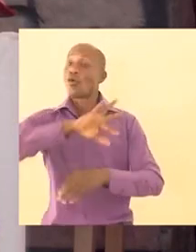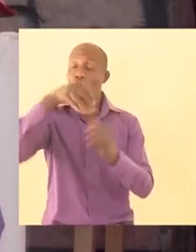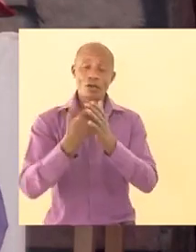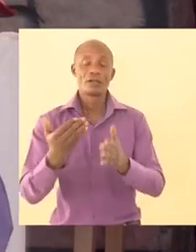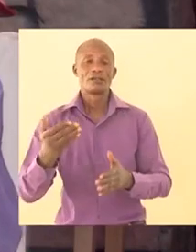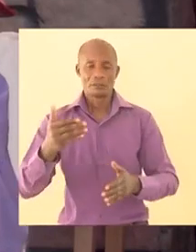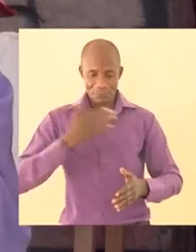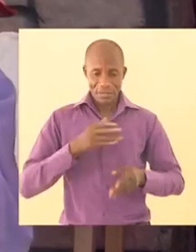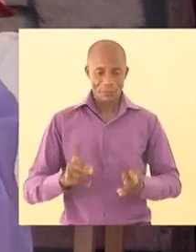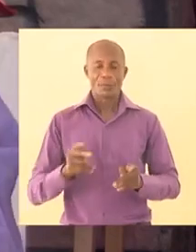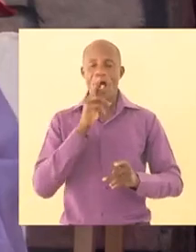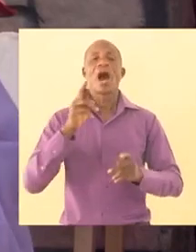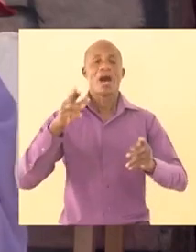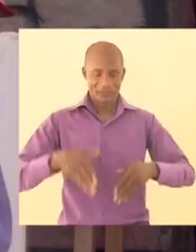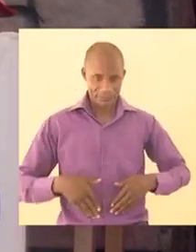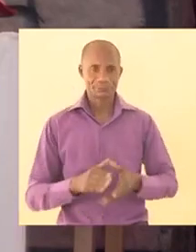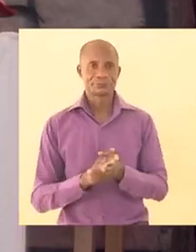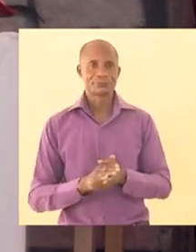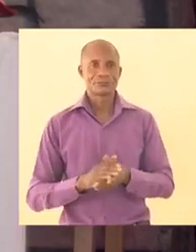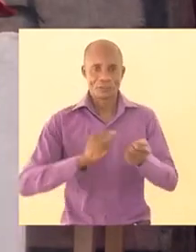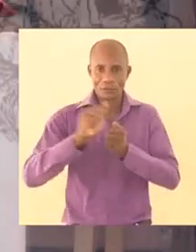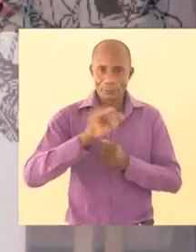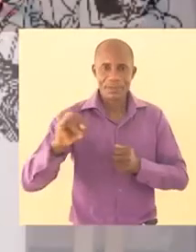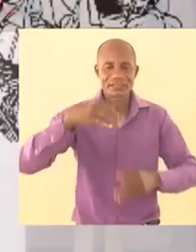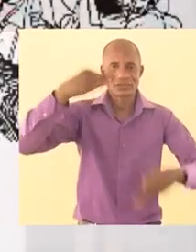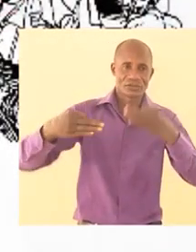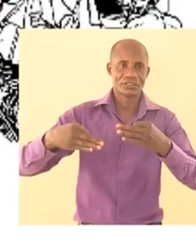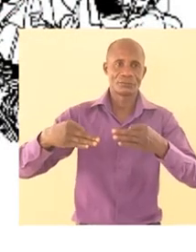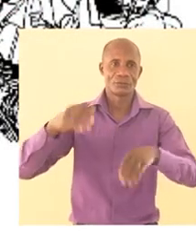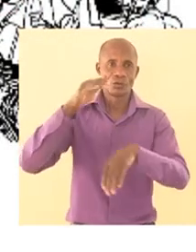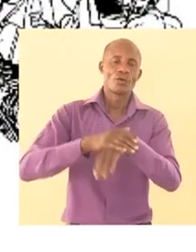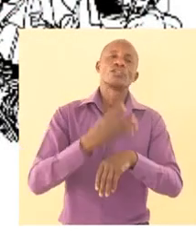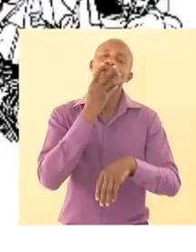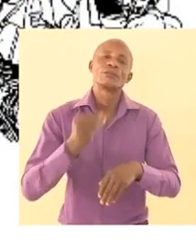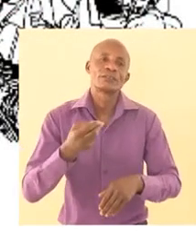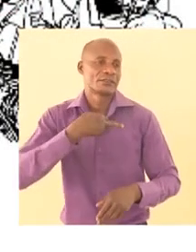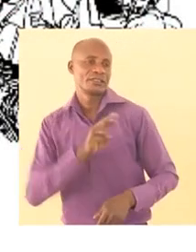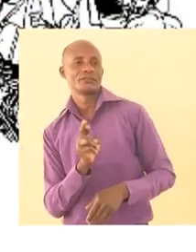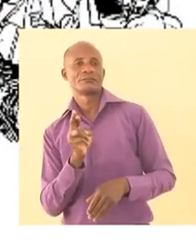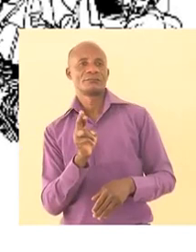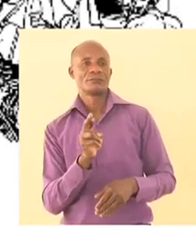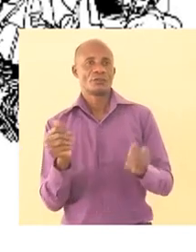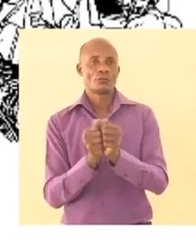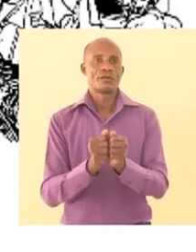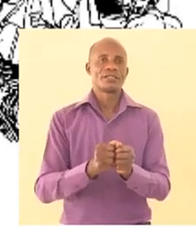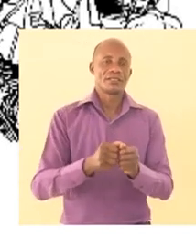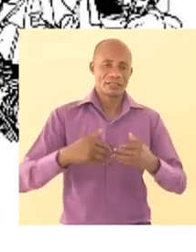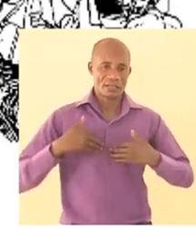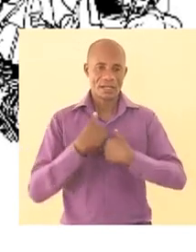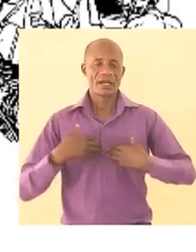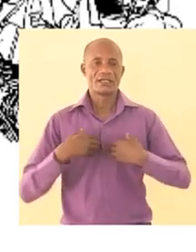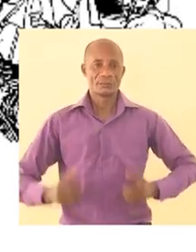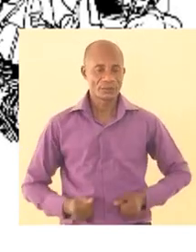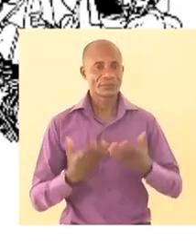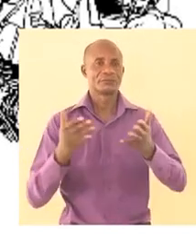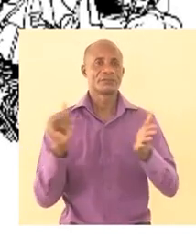sacred. Do you understand? He was passing judgment on the entire Jewish religious system with the animal sacrifices that